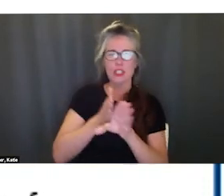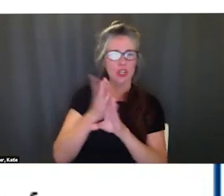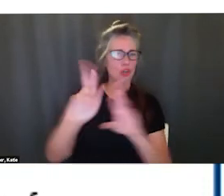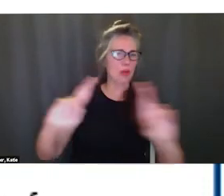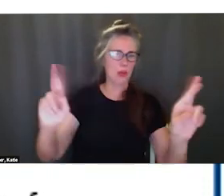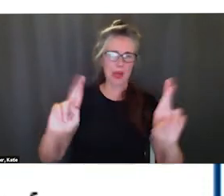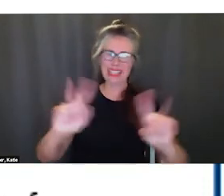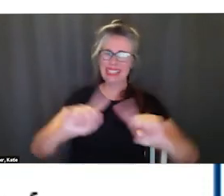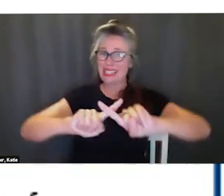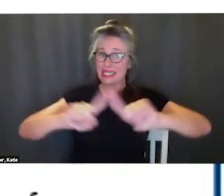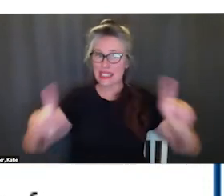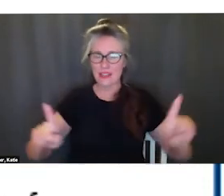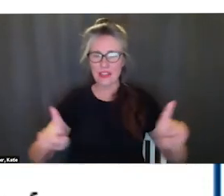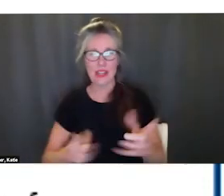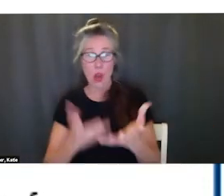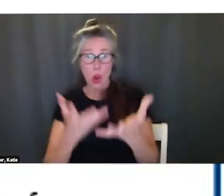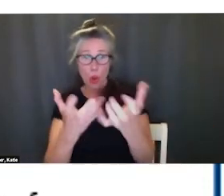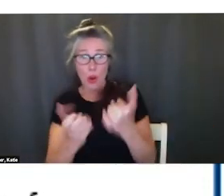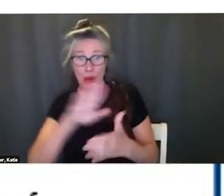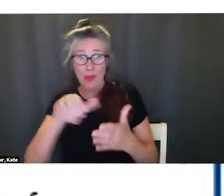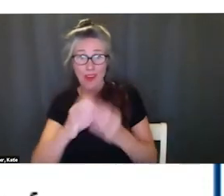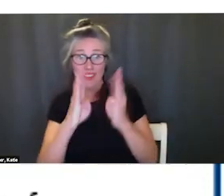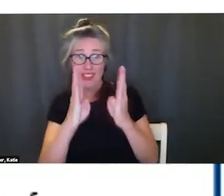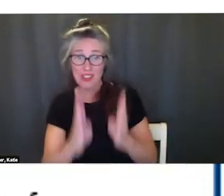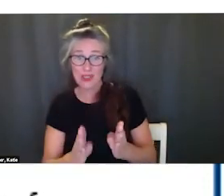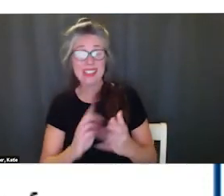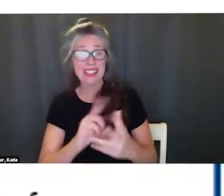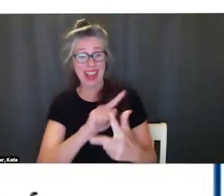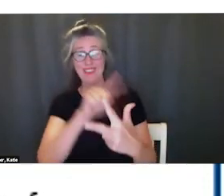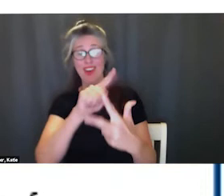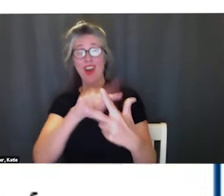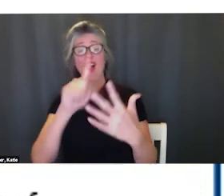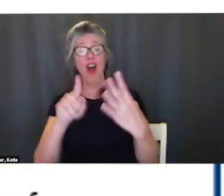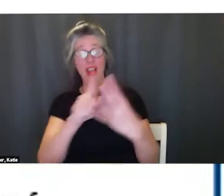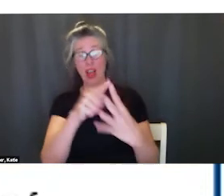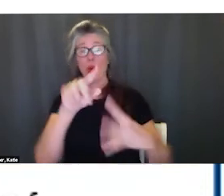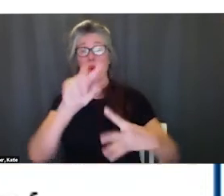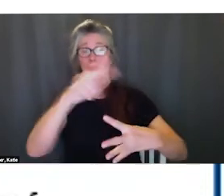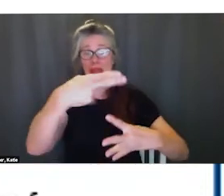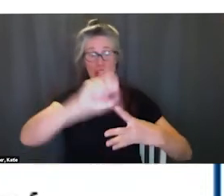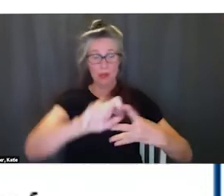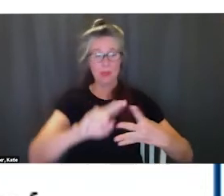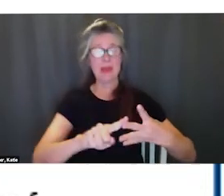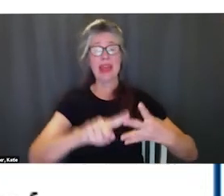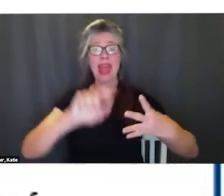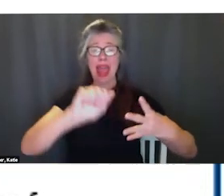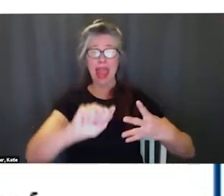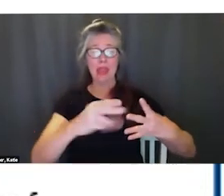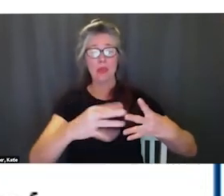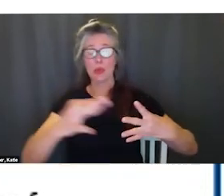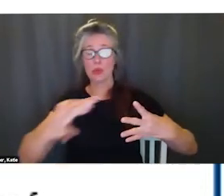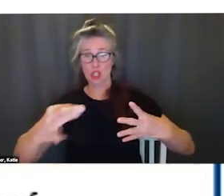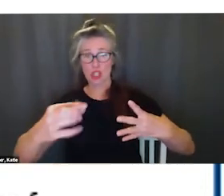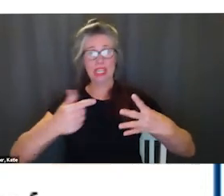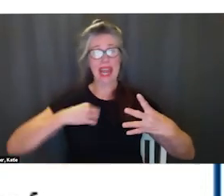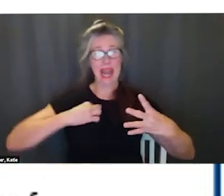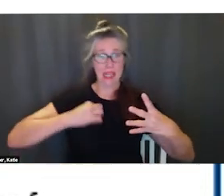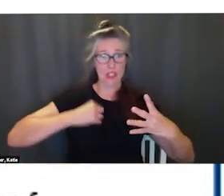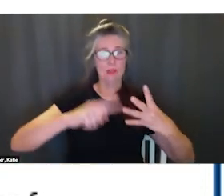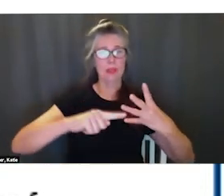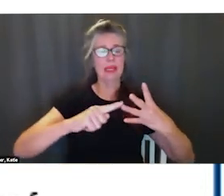the sweet spot and what we want for all students is that they have all of those things, a diploma, A through G eligibility, as well as college and career